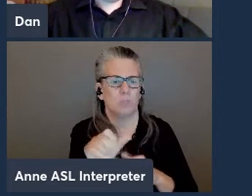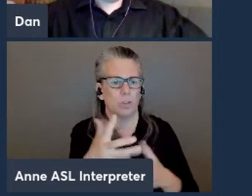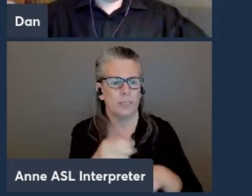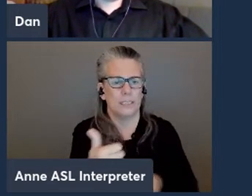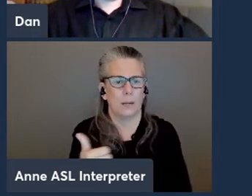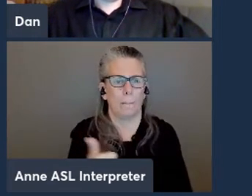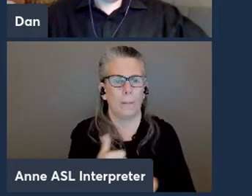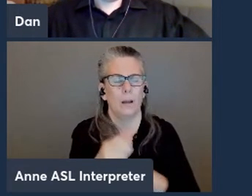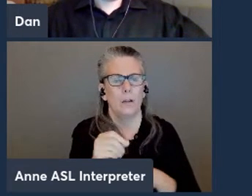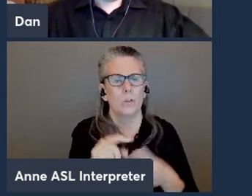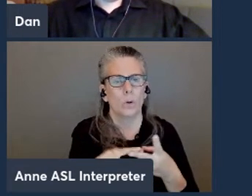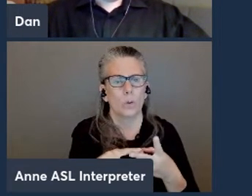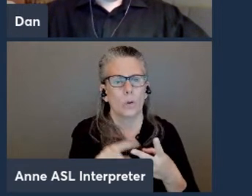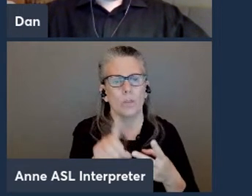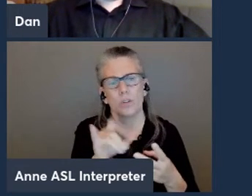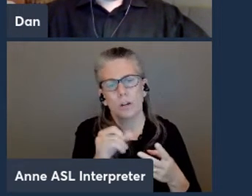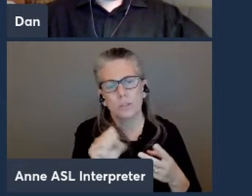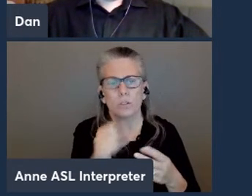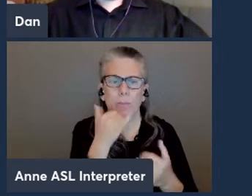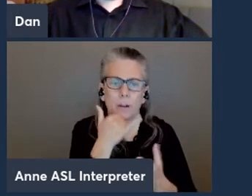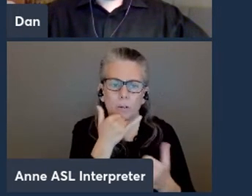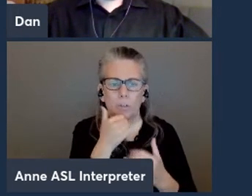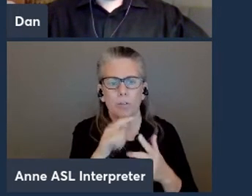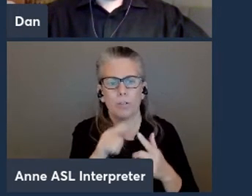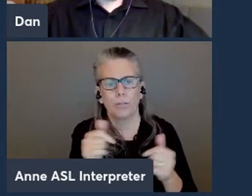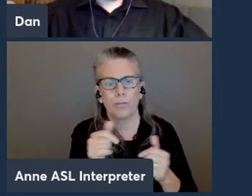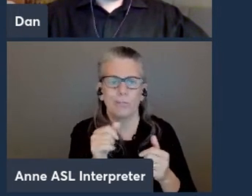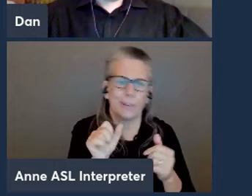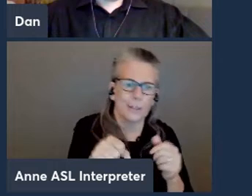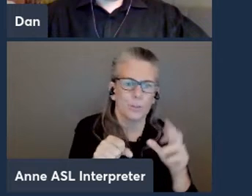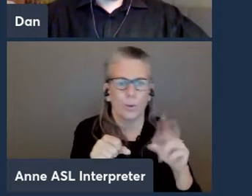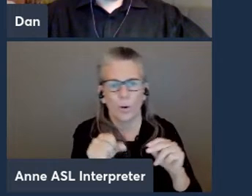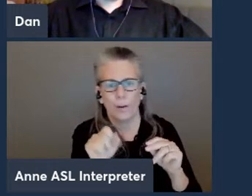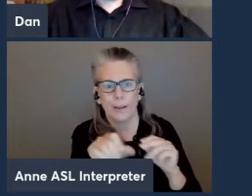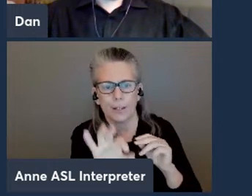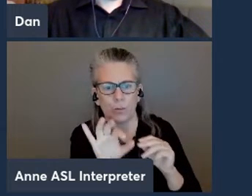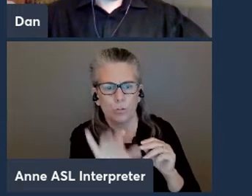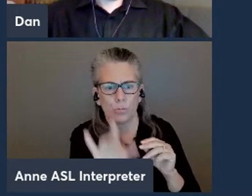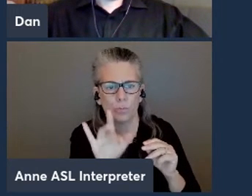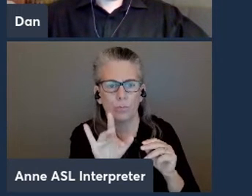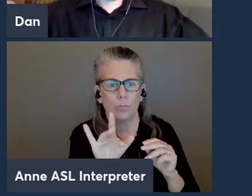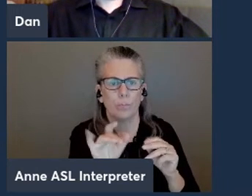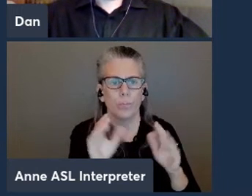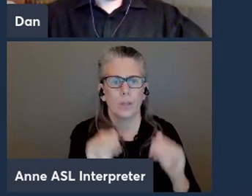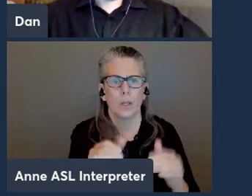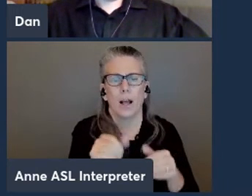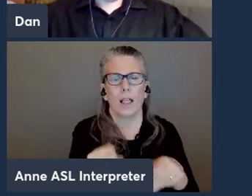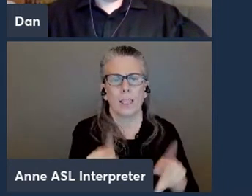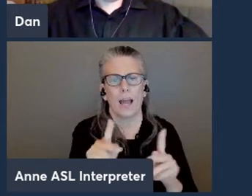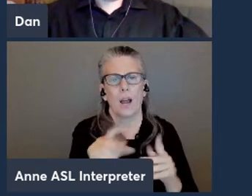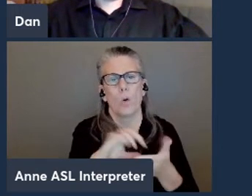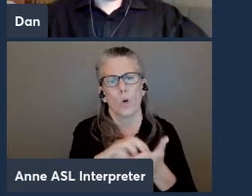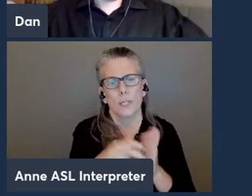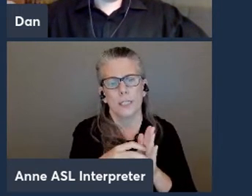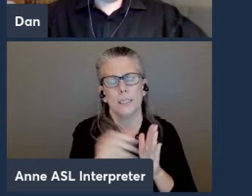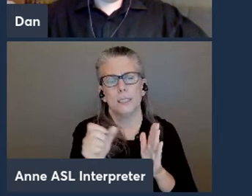telemetry data or the JavaScript errors or not. I'm allowing cookies in this case so I can see